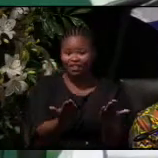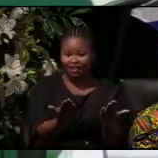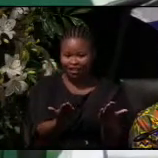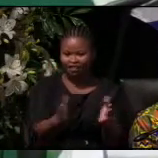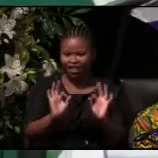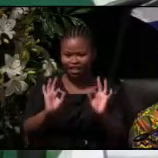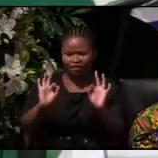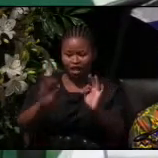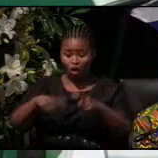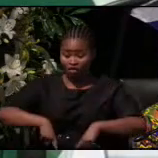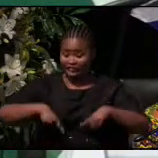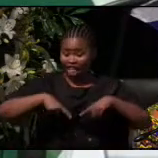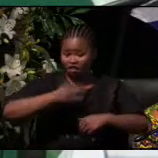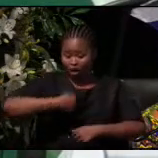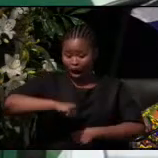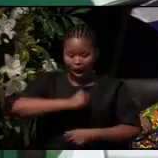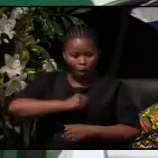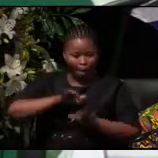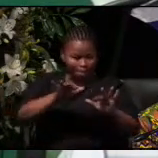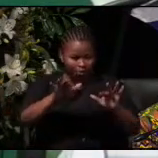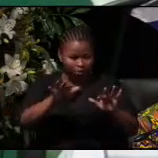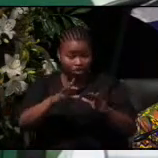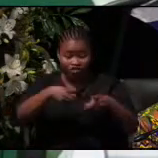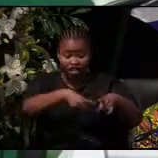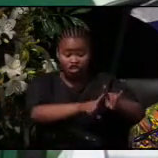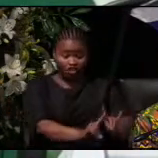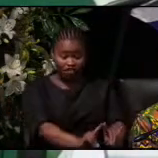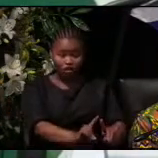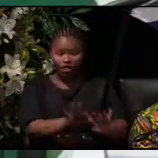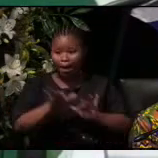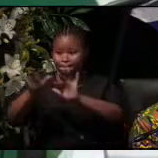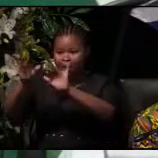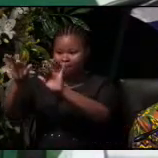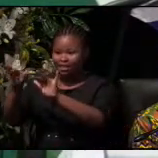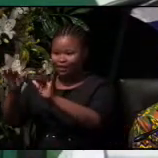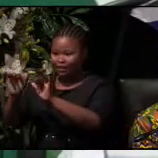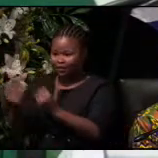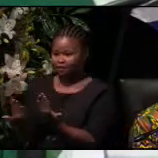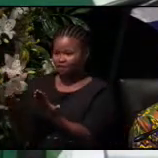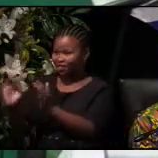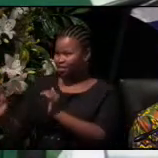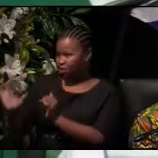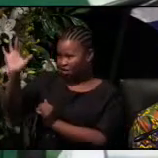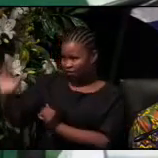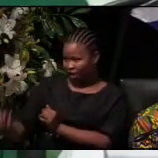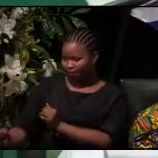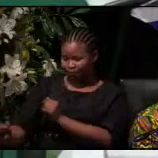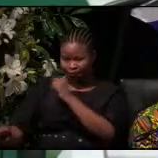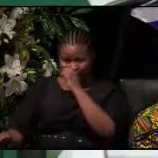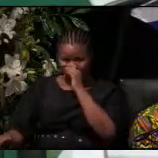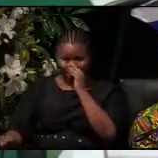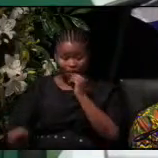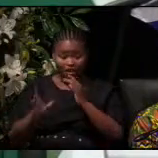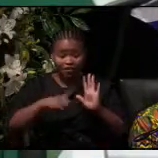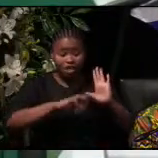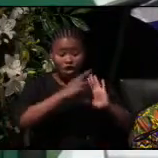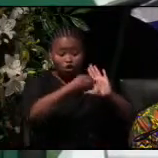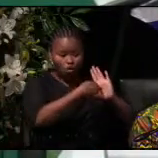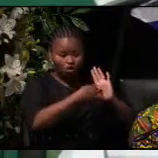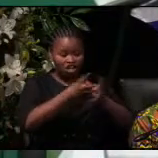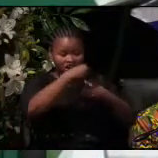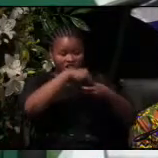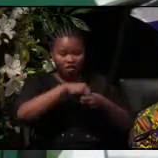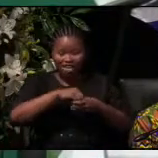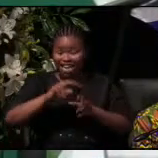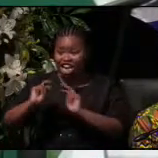delivering change in the lives of our people he is the chairperson of the Public Service Commission in South Africa and if this role is